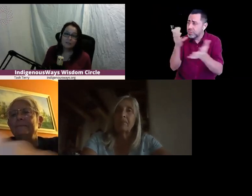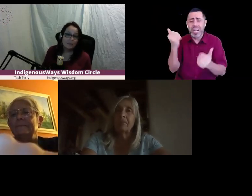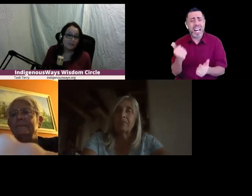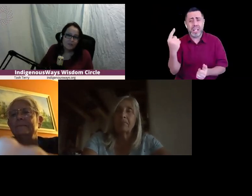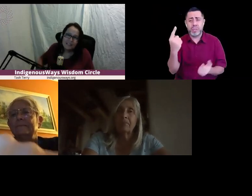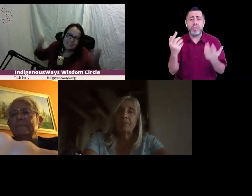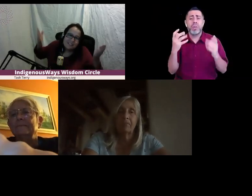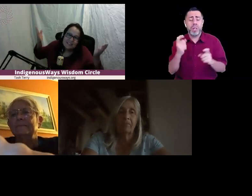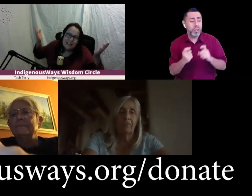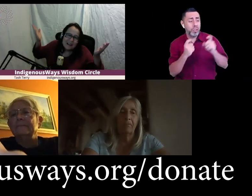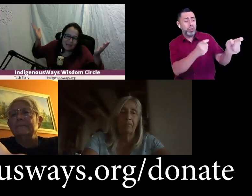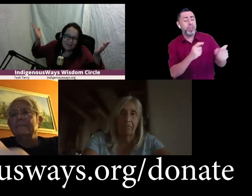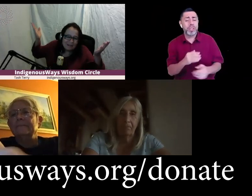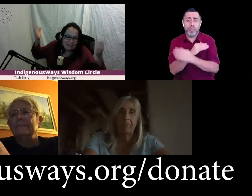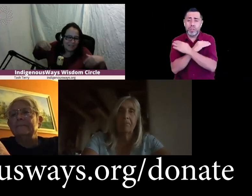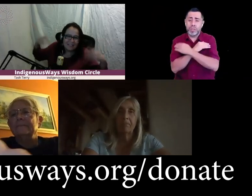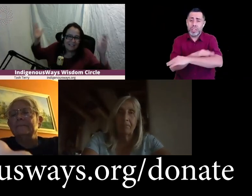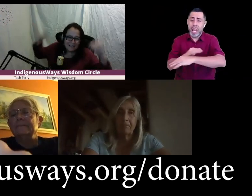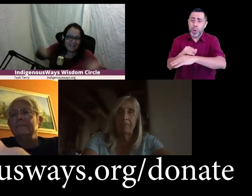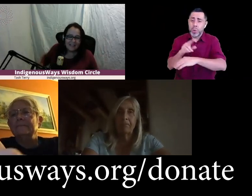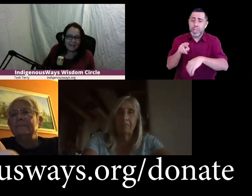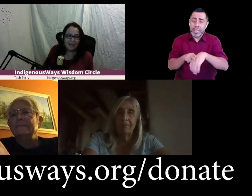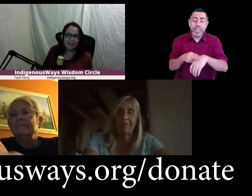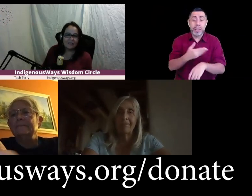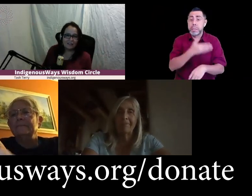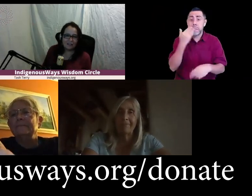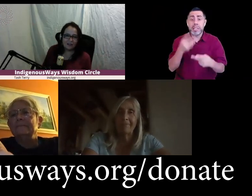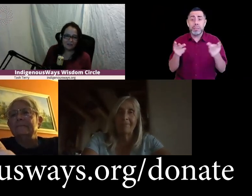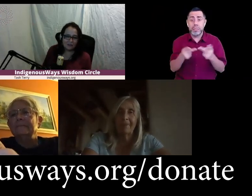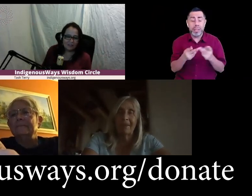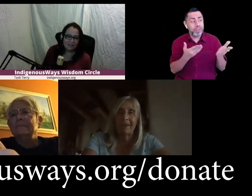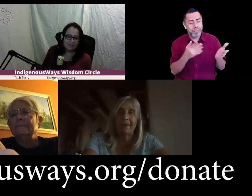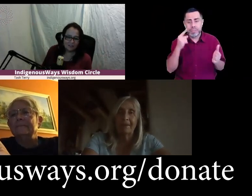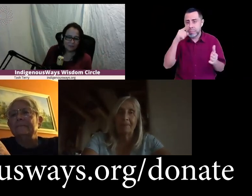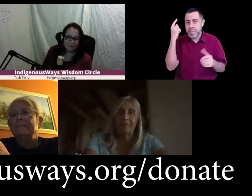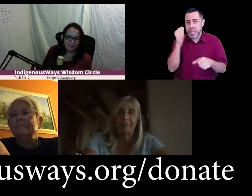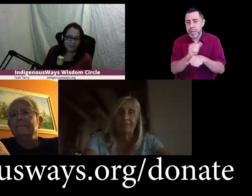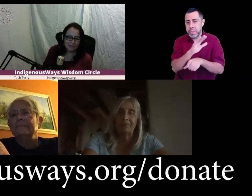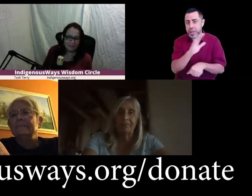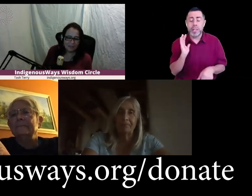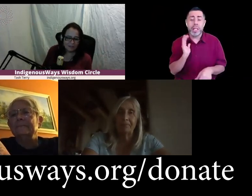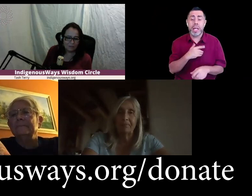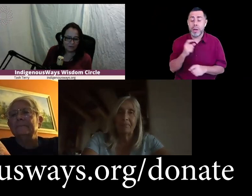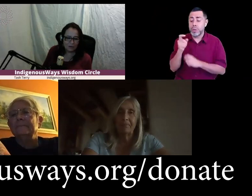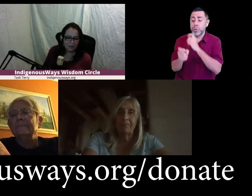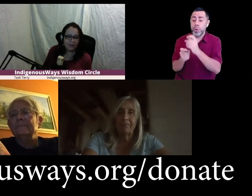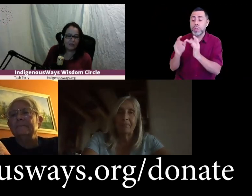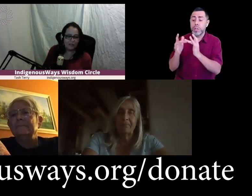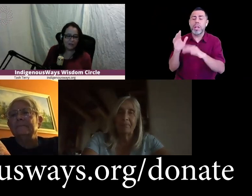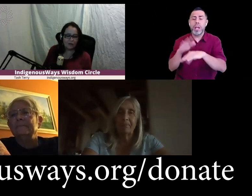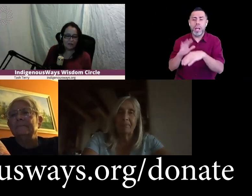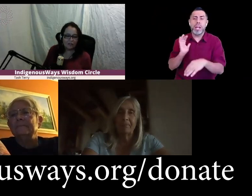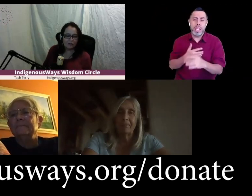best place to donate to is Black Mountain. What can I say? It's on our donate site, is on the website. Pass the word on.